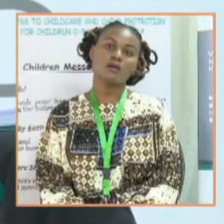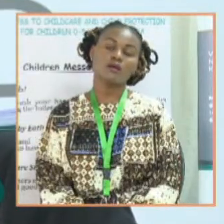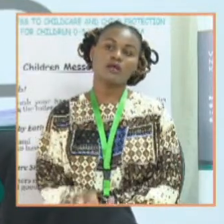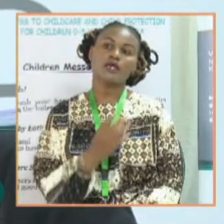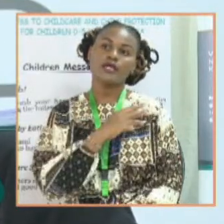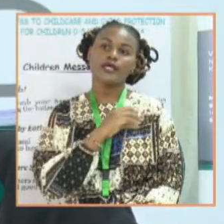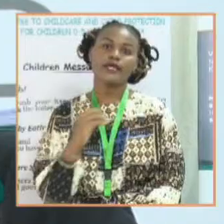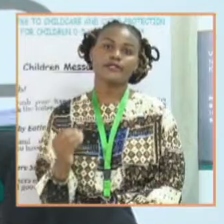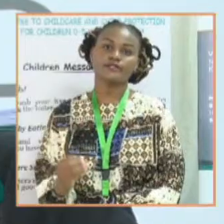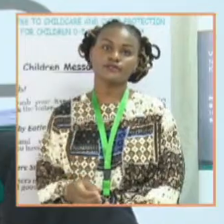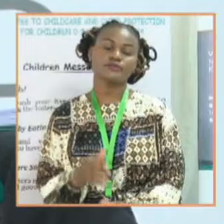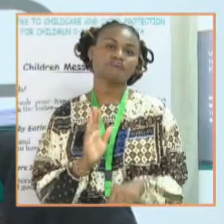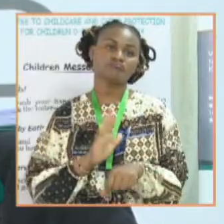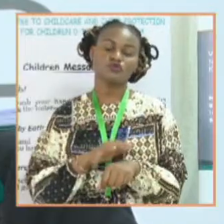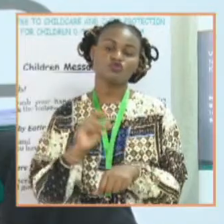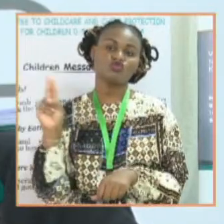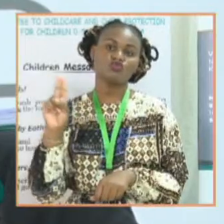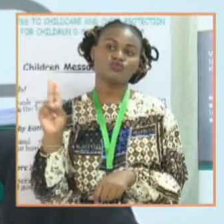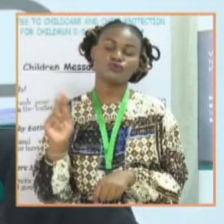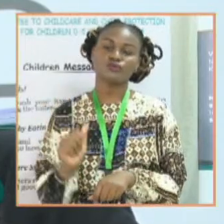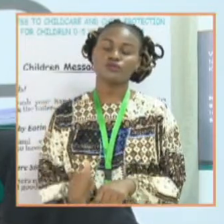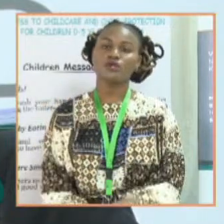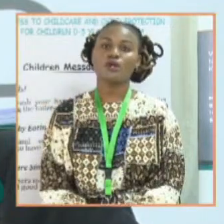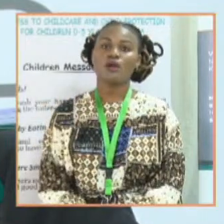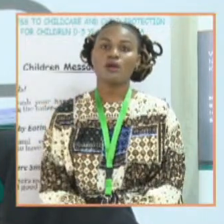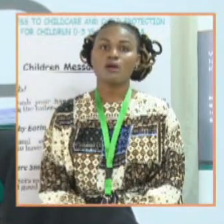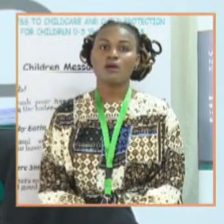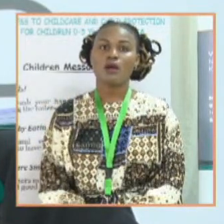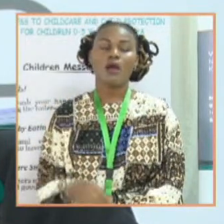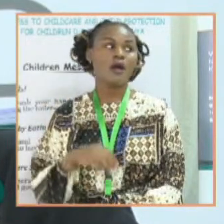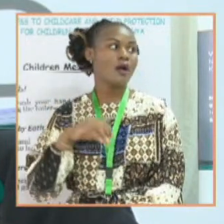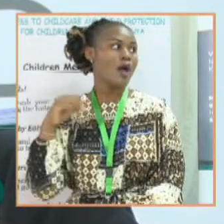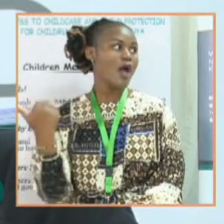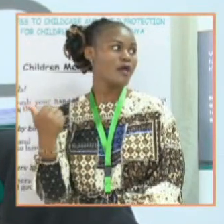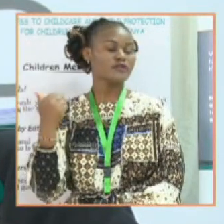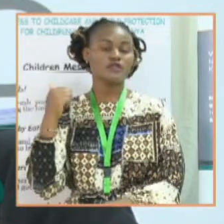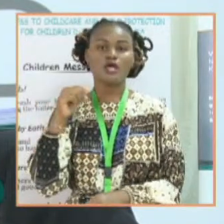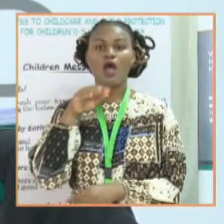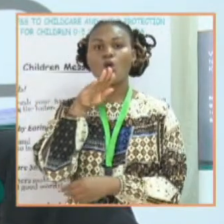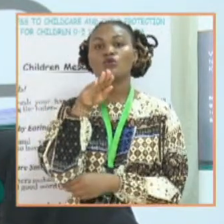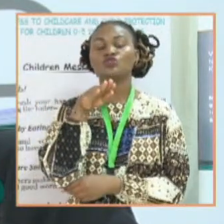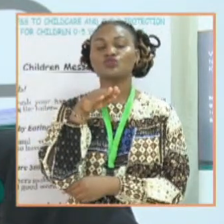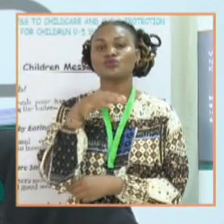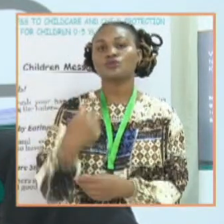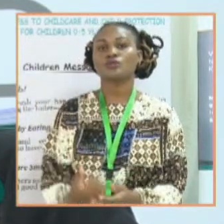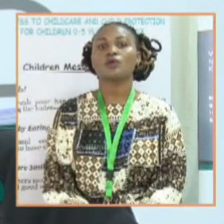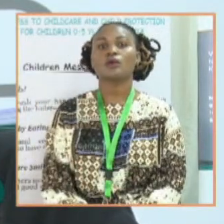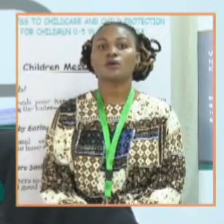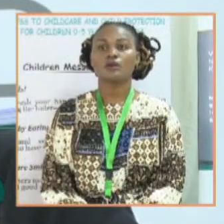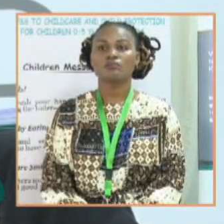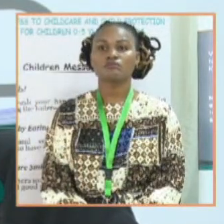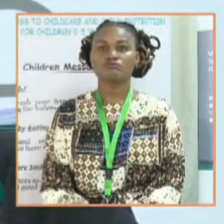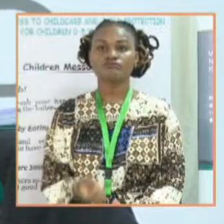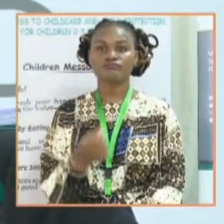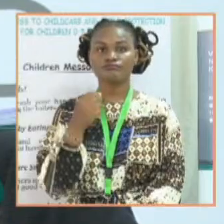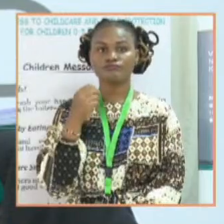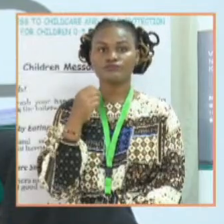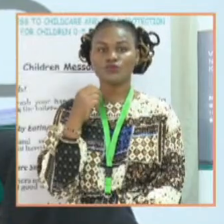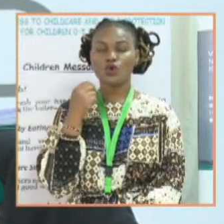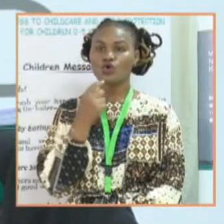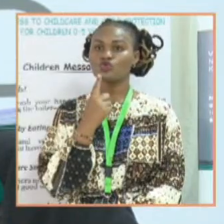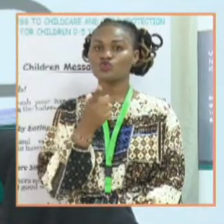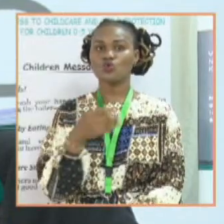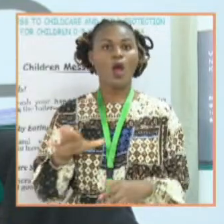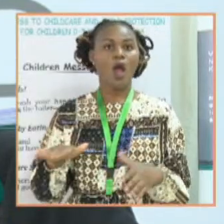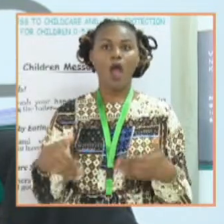inefficiencies. And then the other question was around, are we sure, when it comes to this